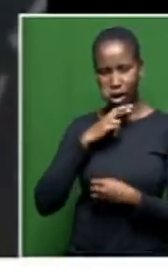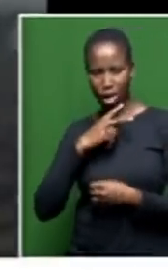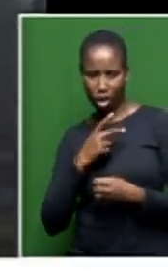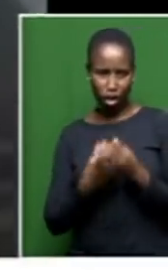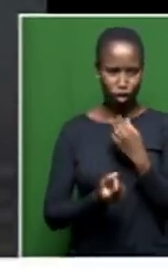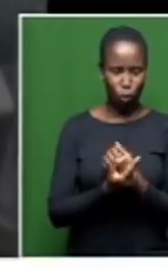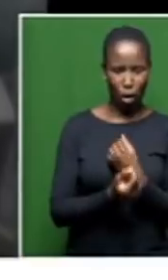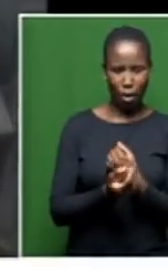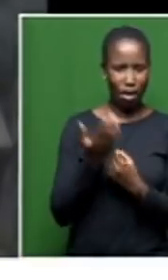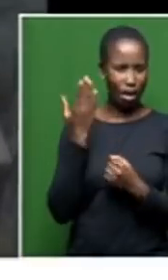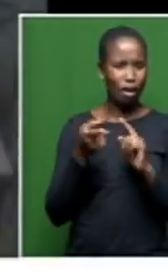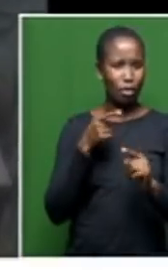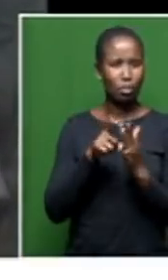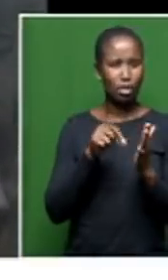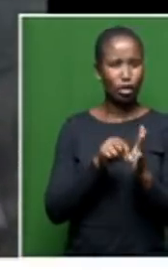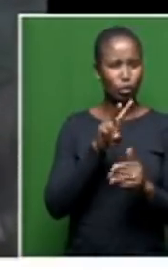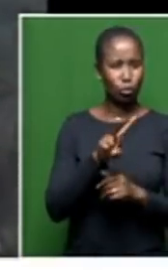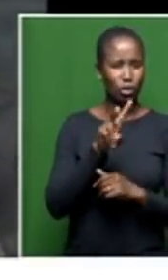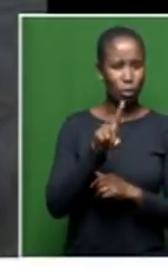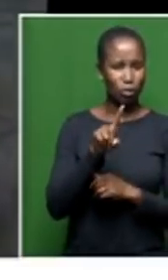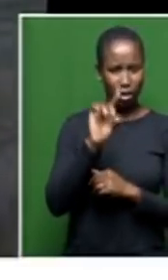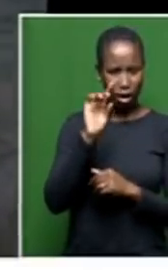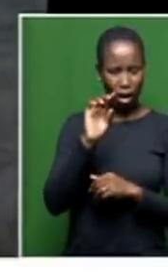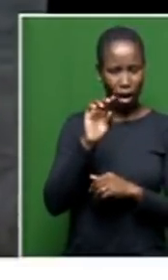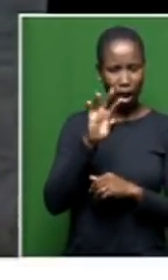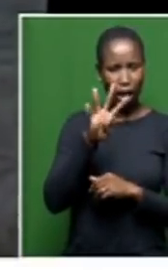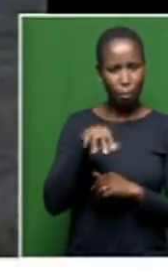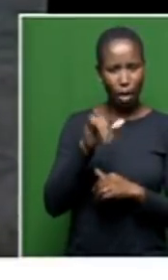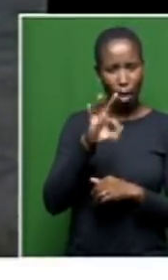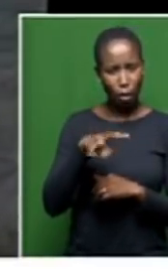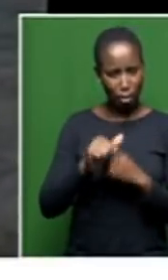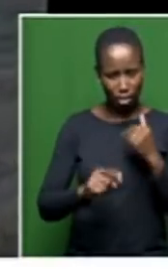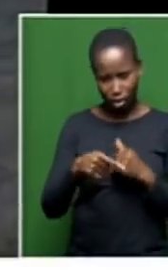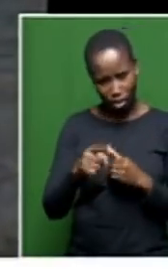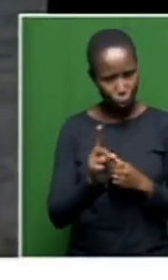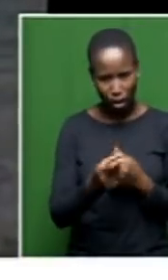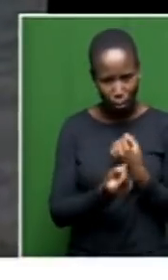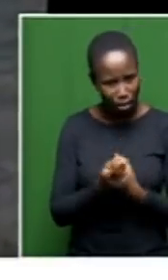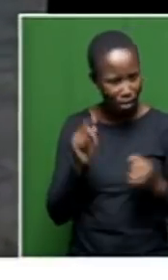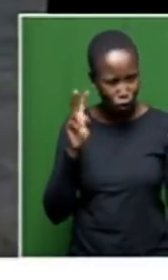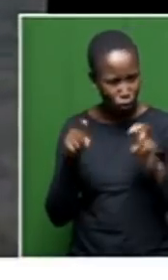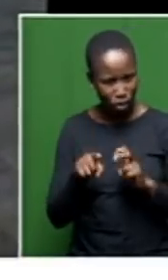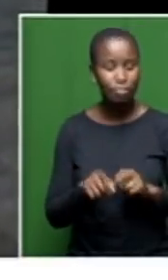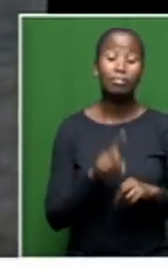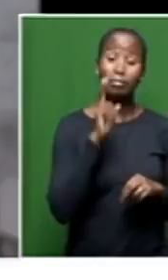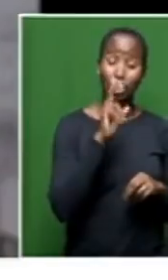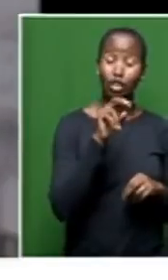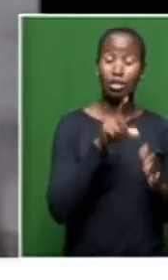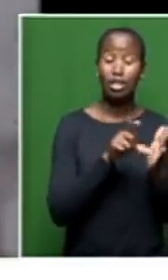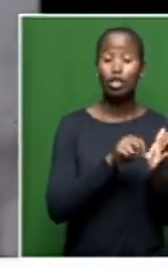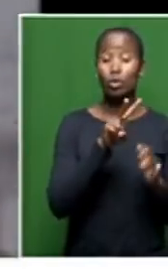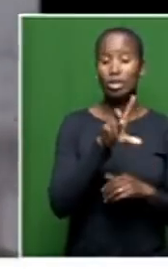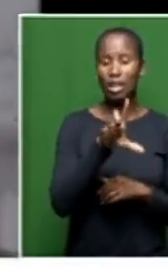Betrayal, the 27th of April? You see, the difficulty with what happened on the 27th of